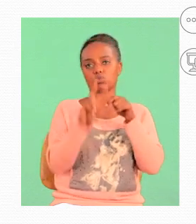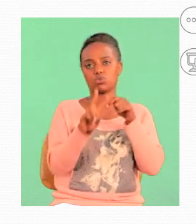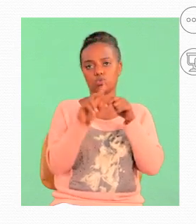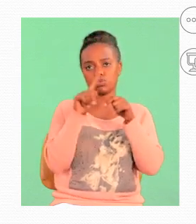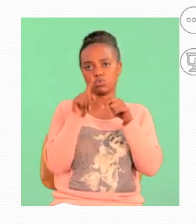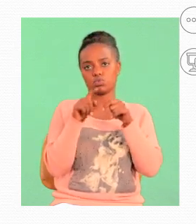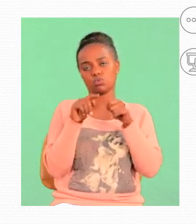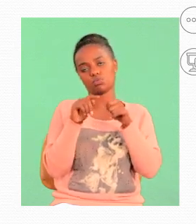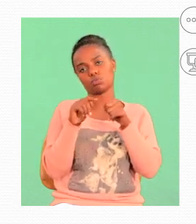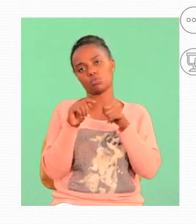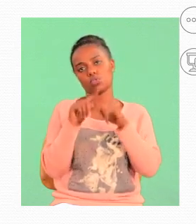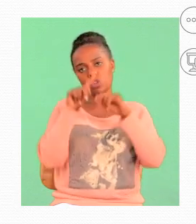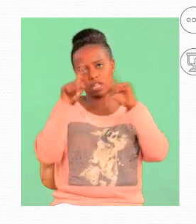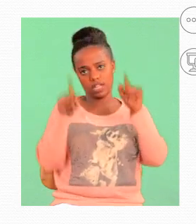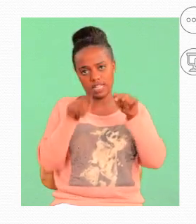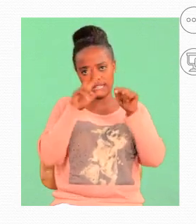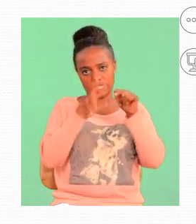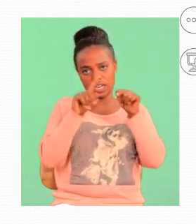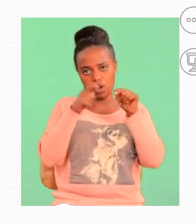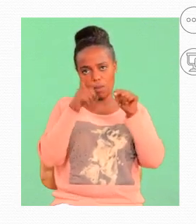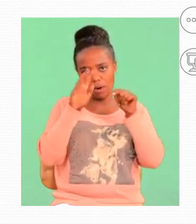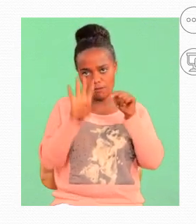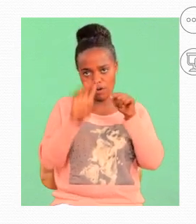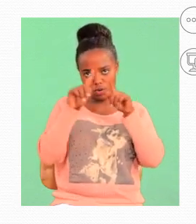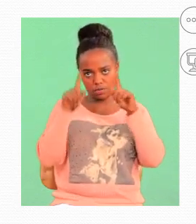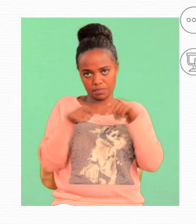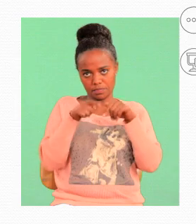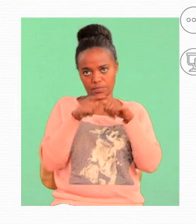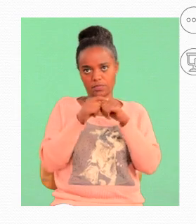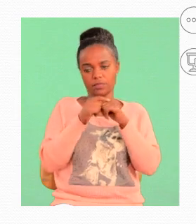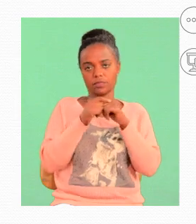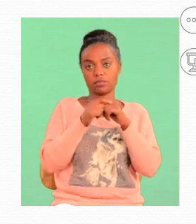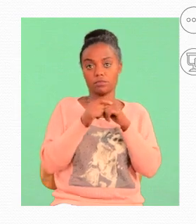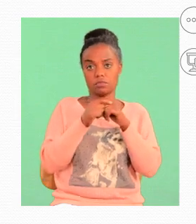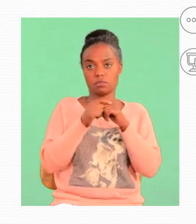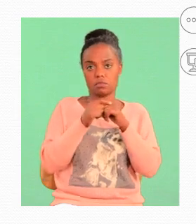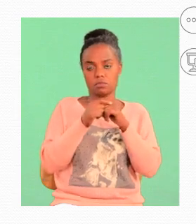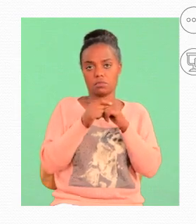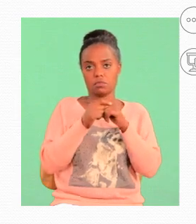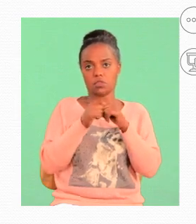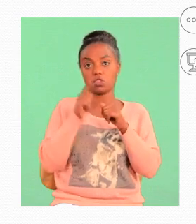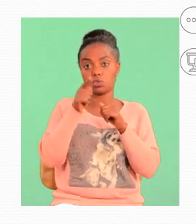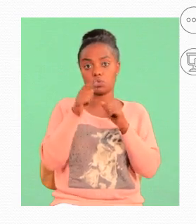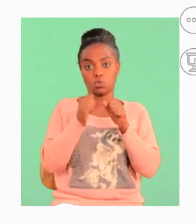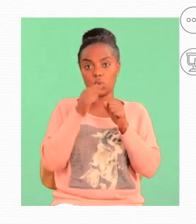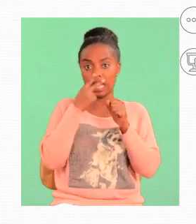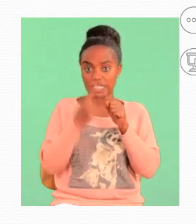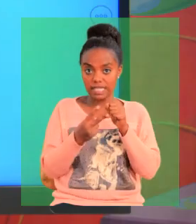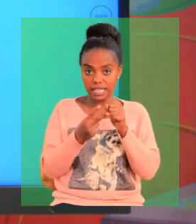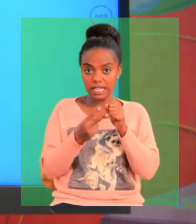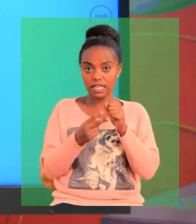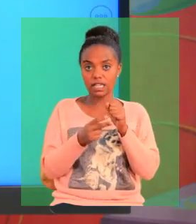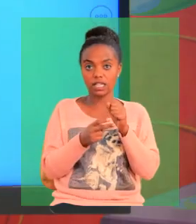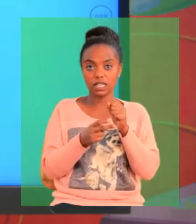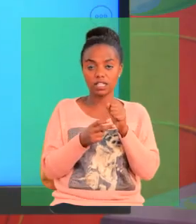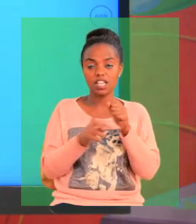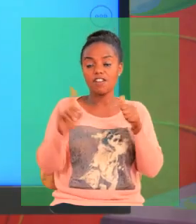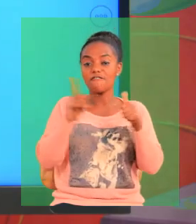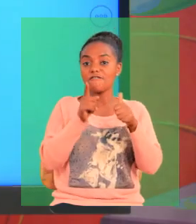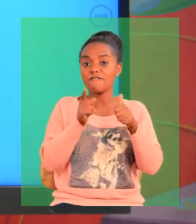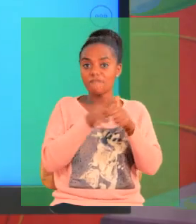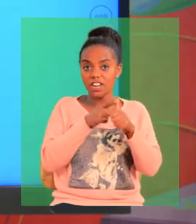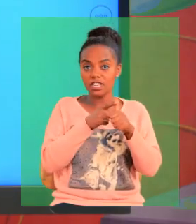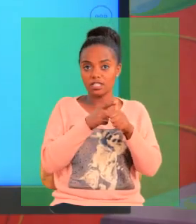and 3 comma 4. So as you can see, not the first order pair